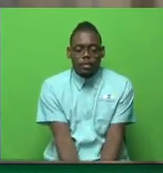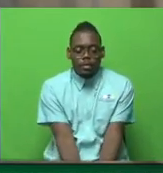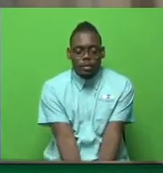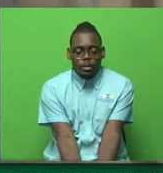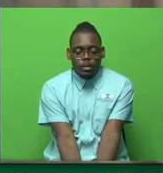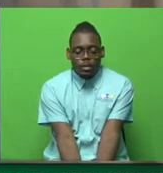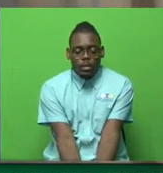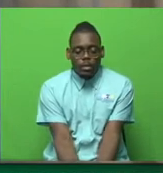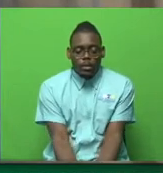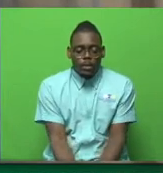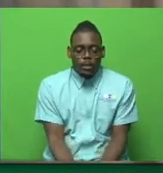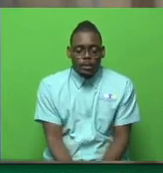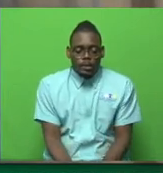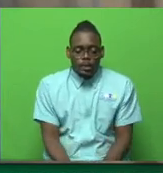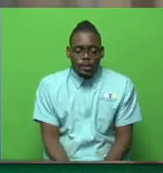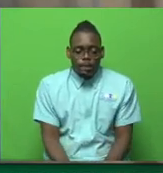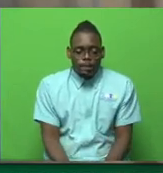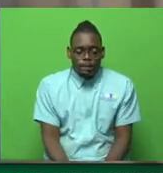foreign